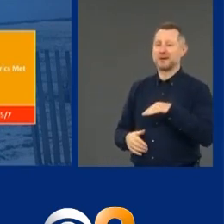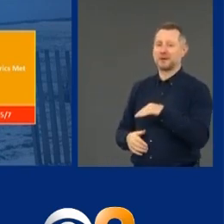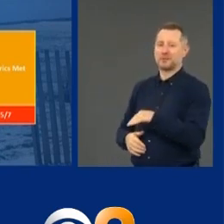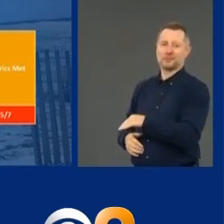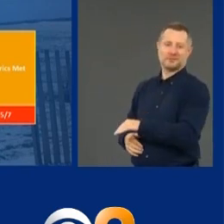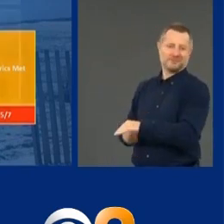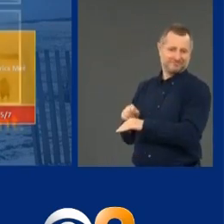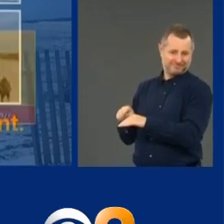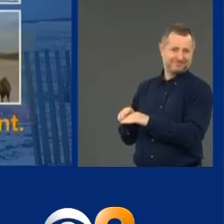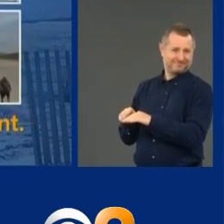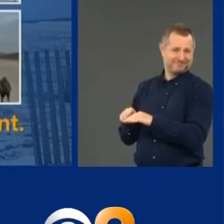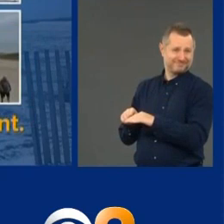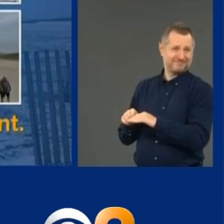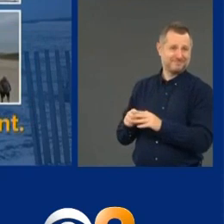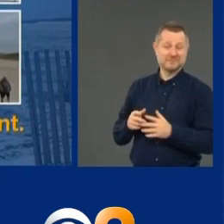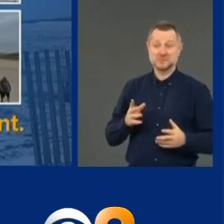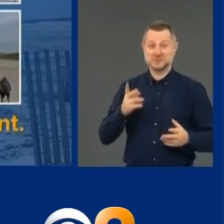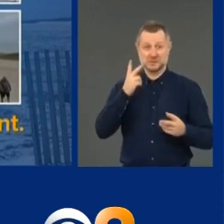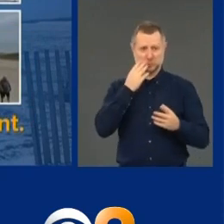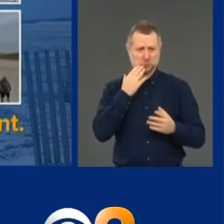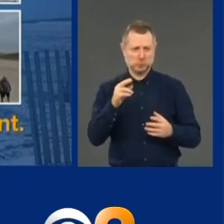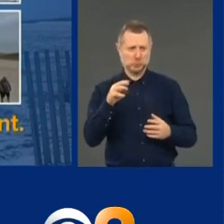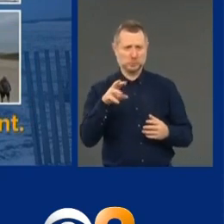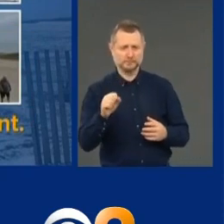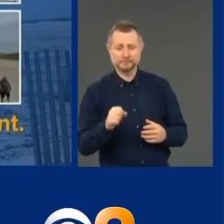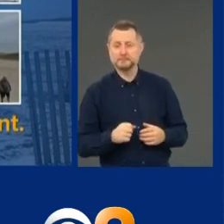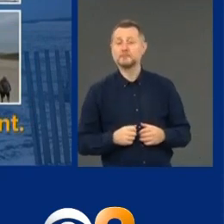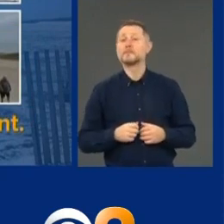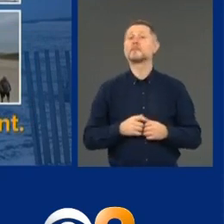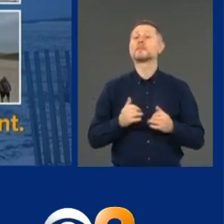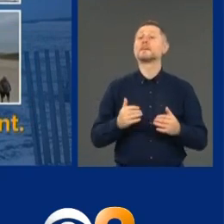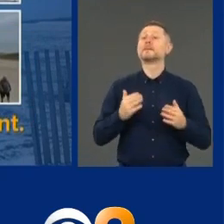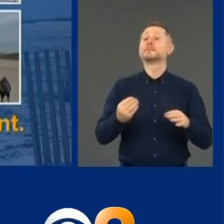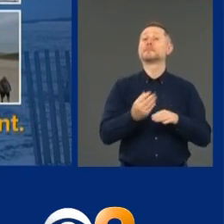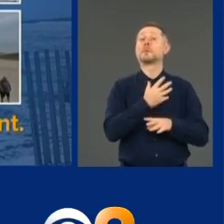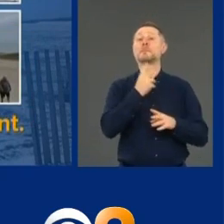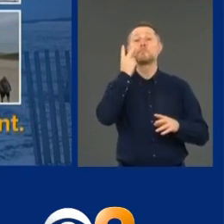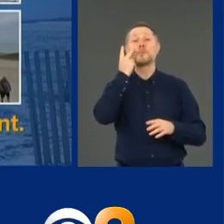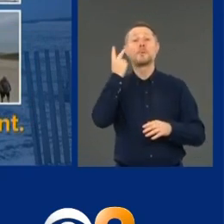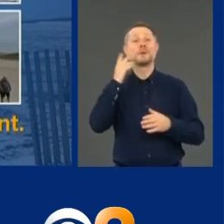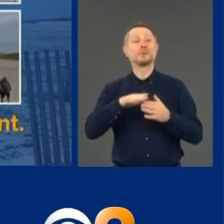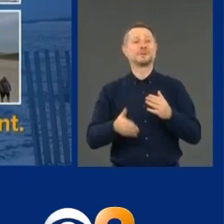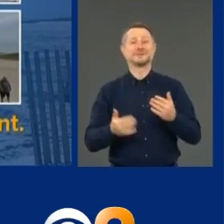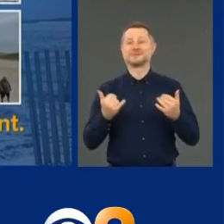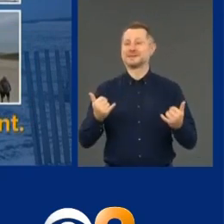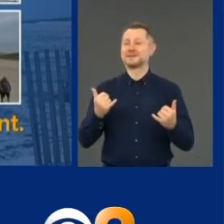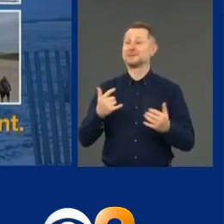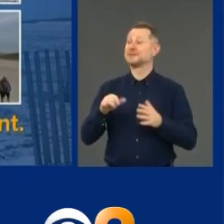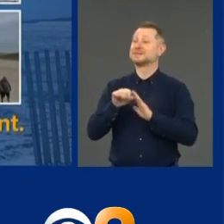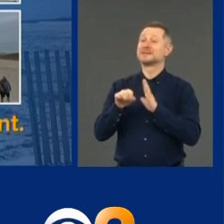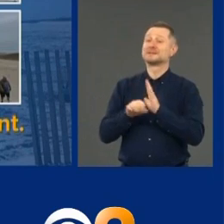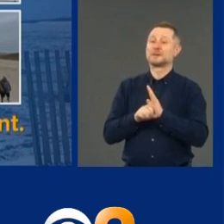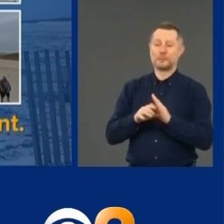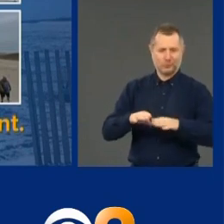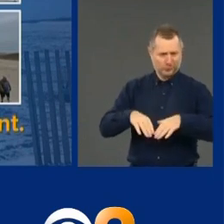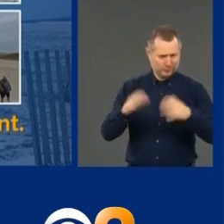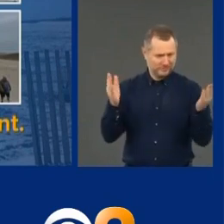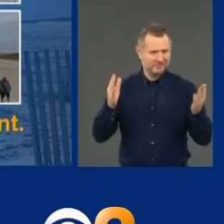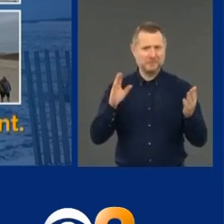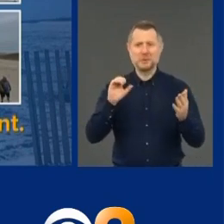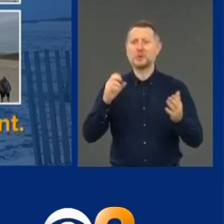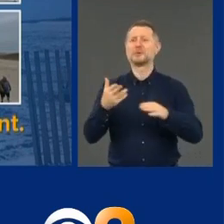So that is also very good news. Memorial Day weekend is here. We opened up the state beaches. We asked people to socially